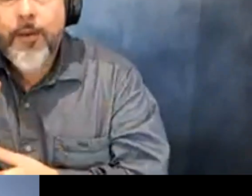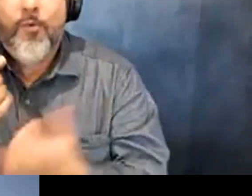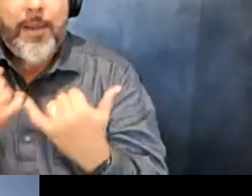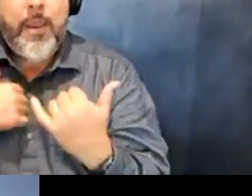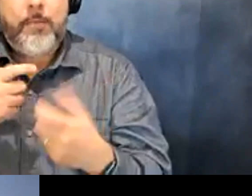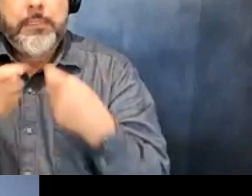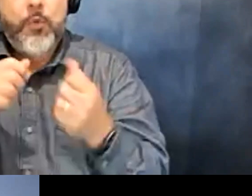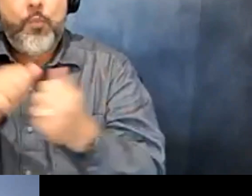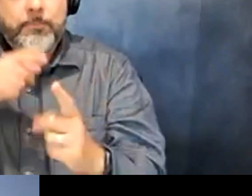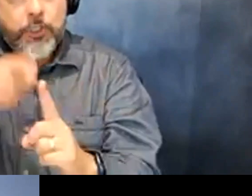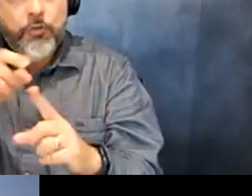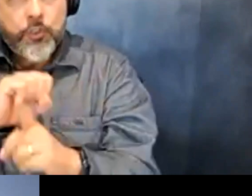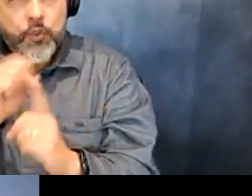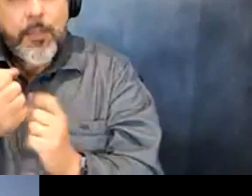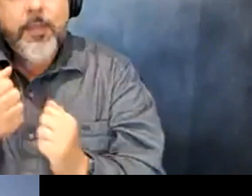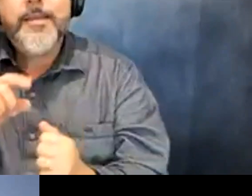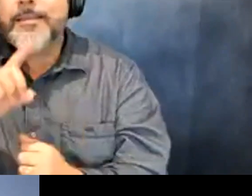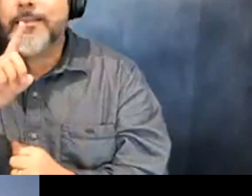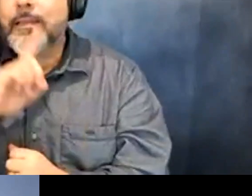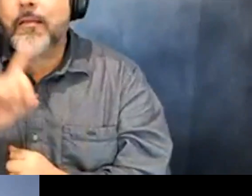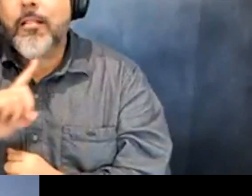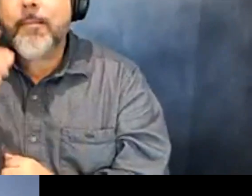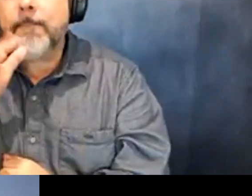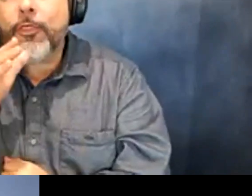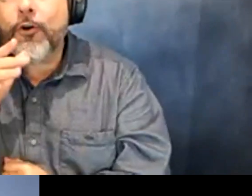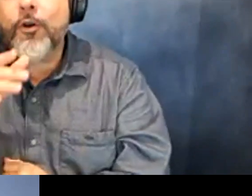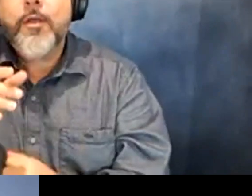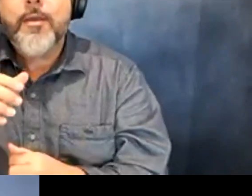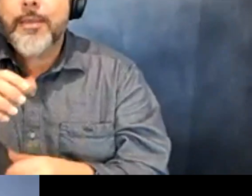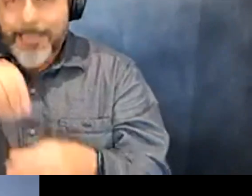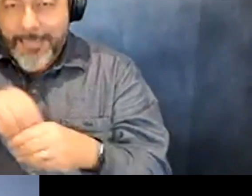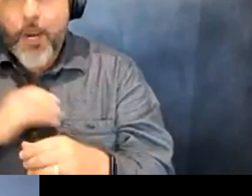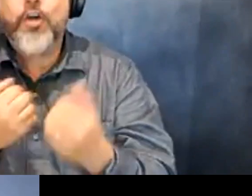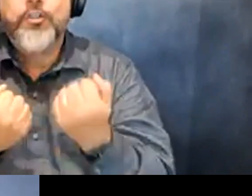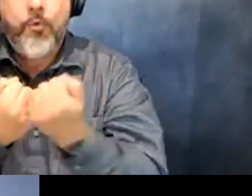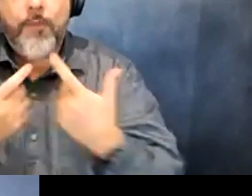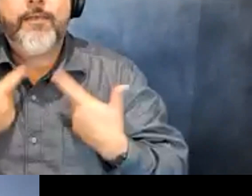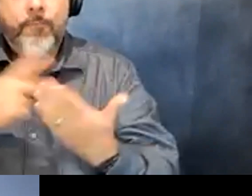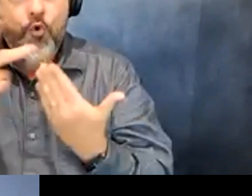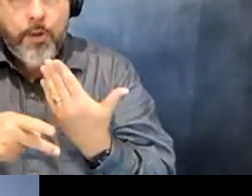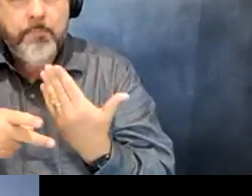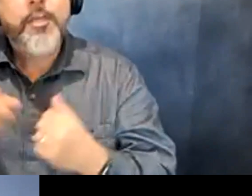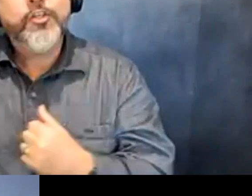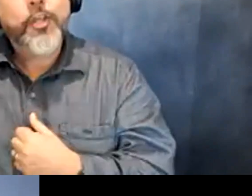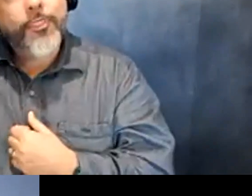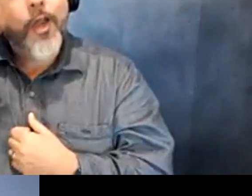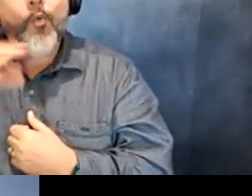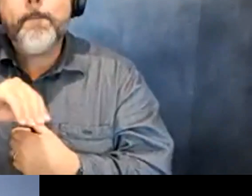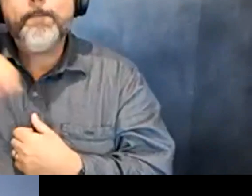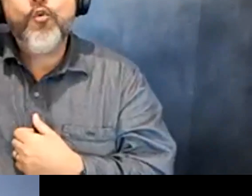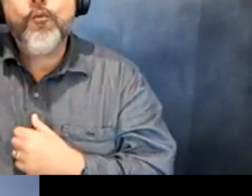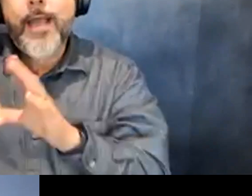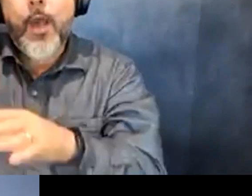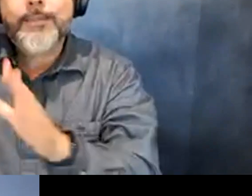now of a single mom who was in our supported living program, still currently is, had thought she was going to move out of state with